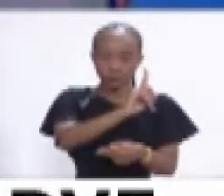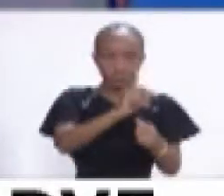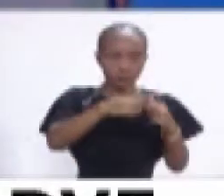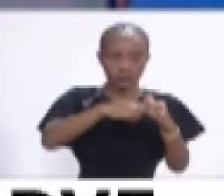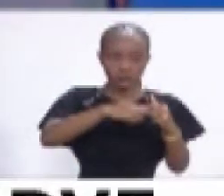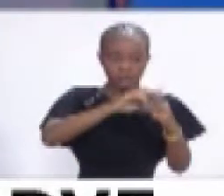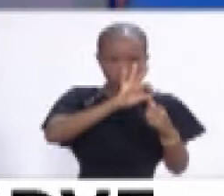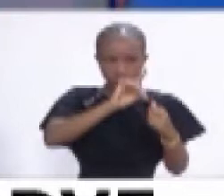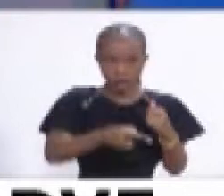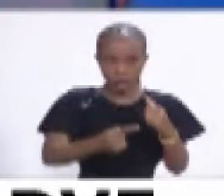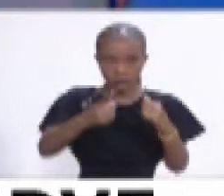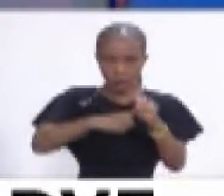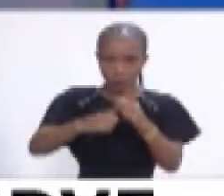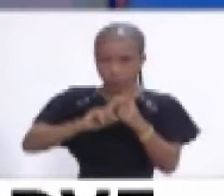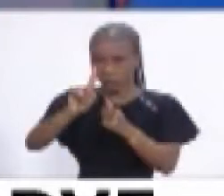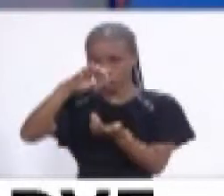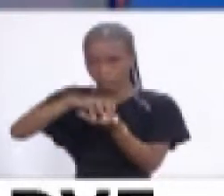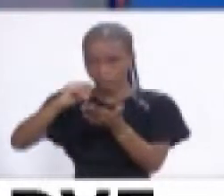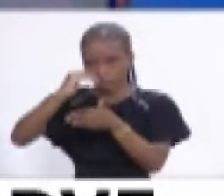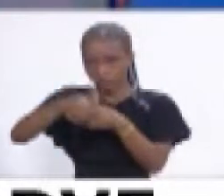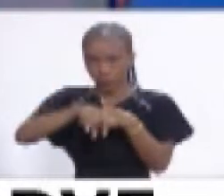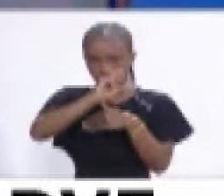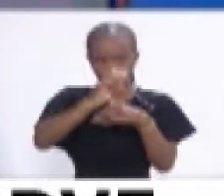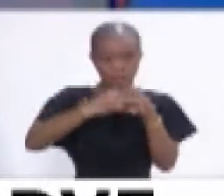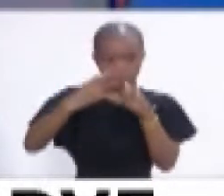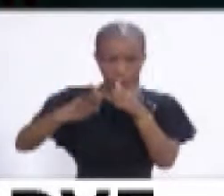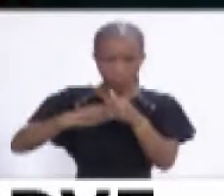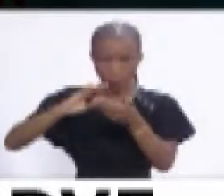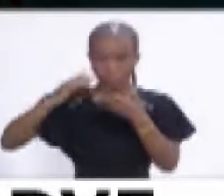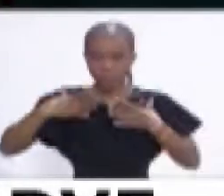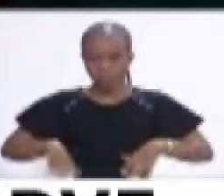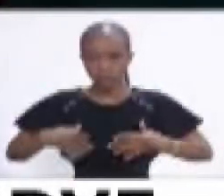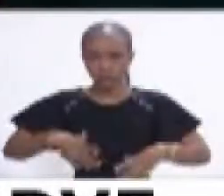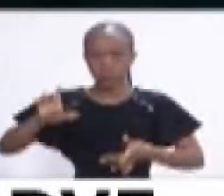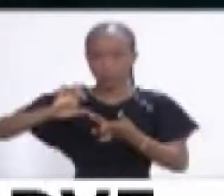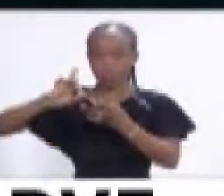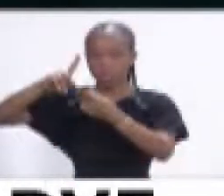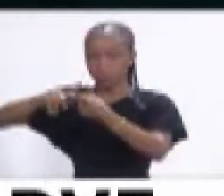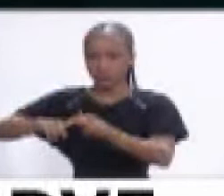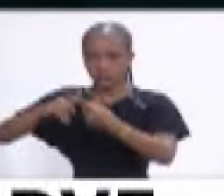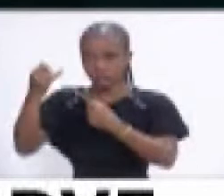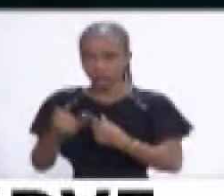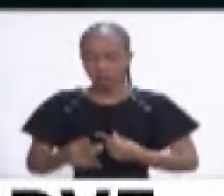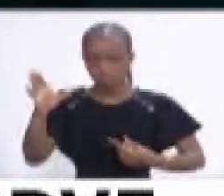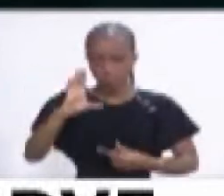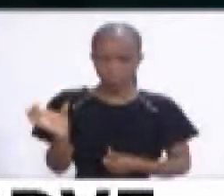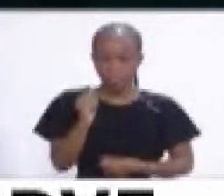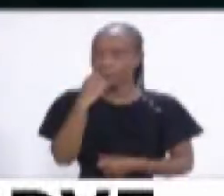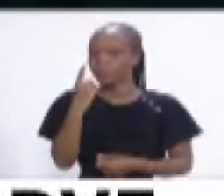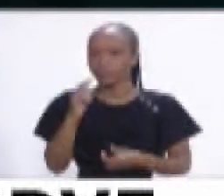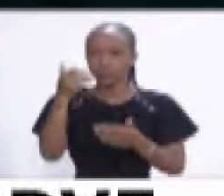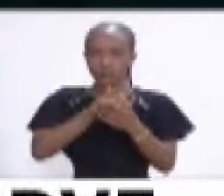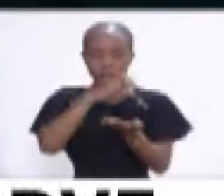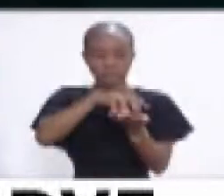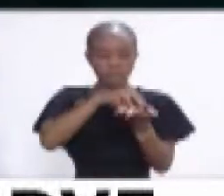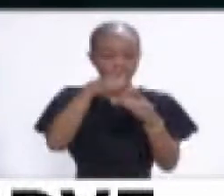173,661 cases of coronavirus after 589 more people tested positive. Now, Health Cabinet Secretary Mutahi Kagwe said the new